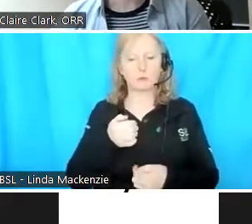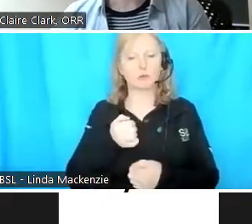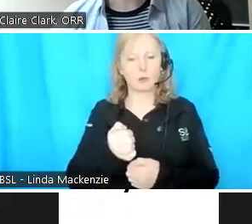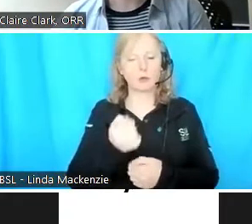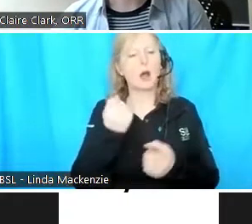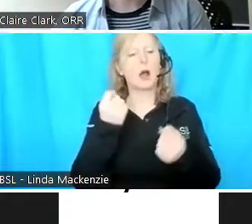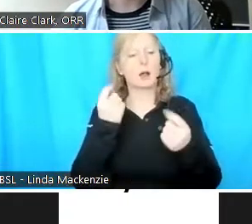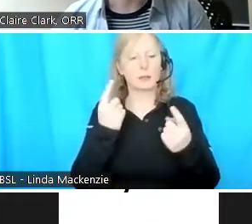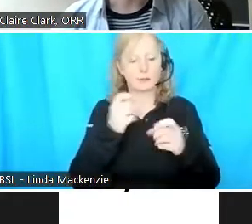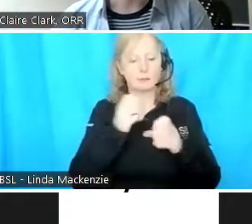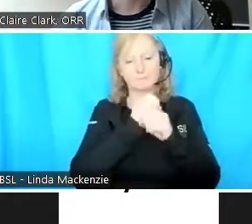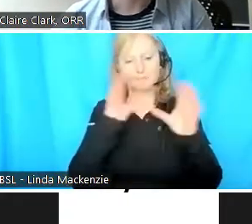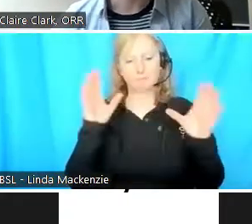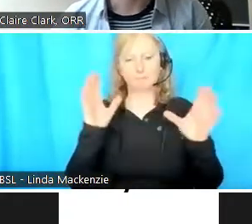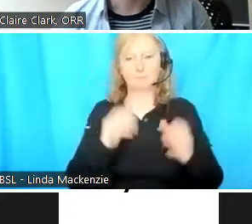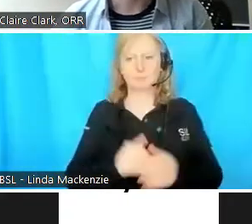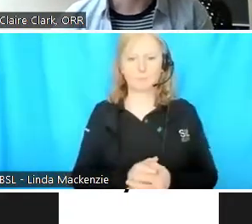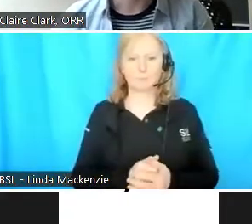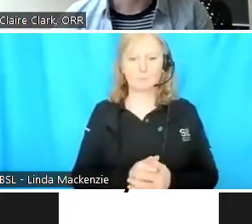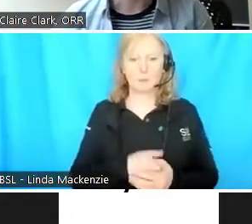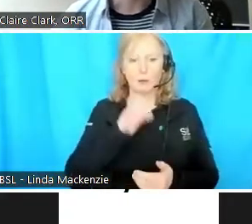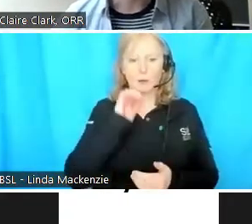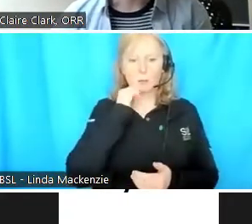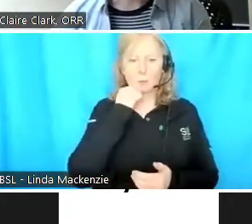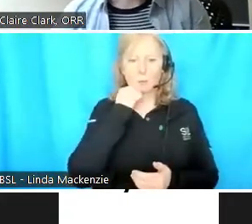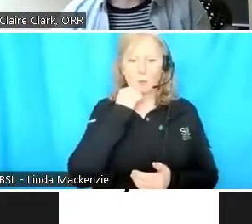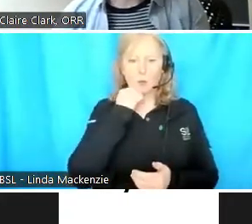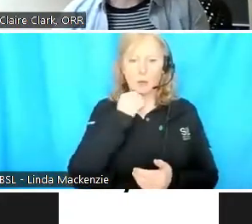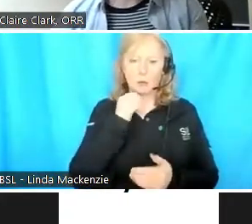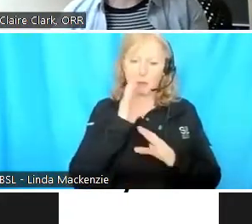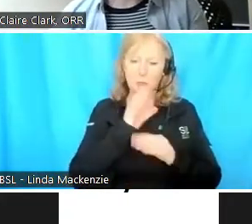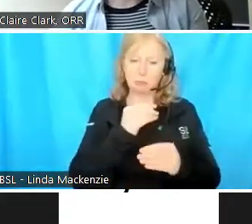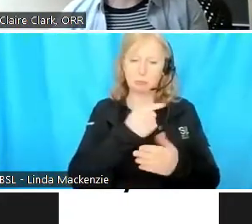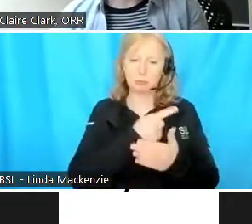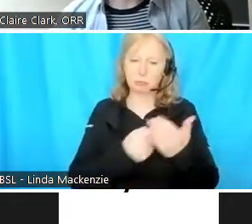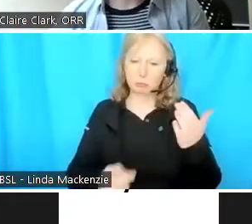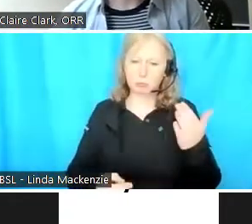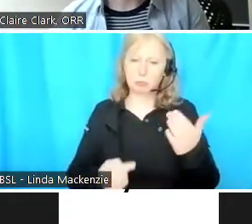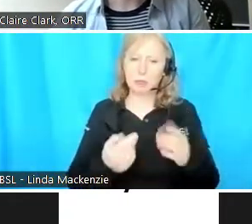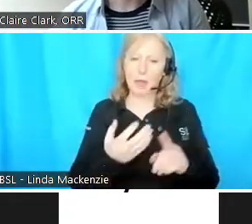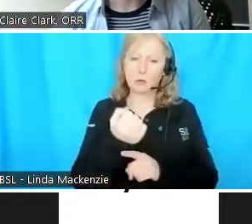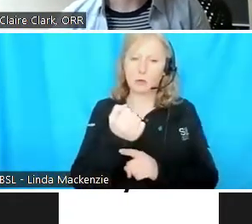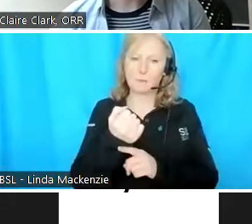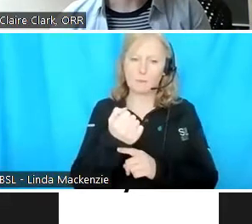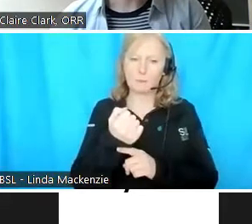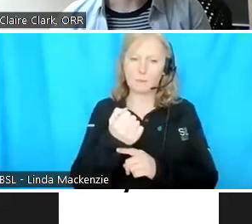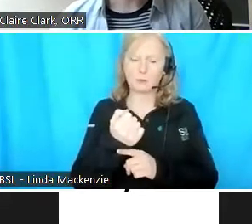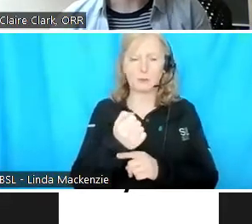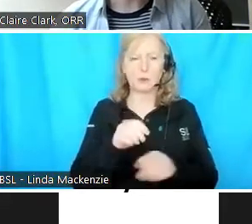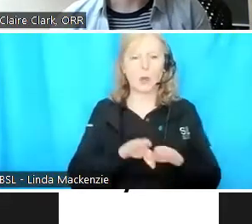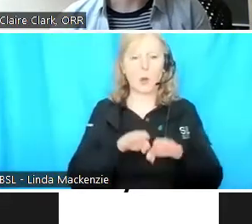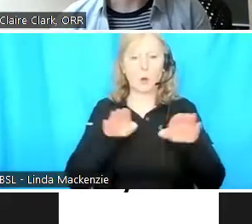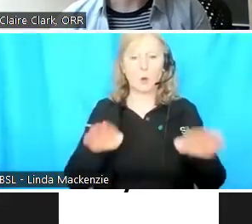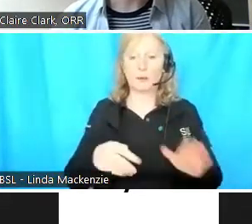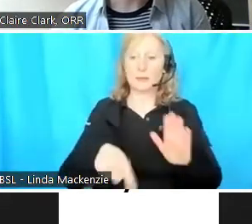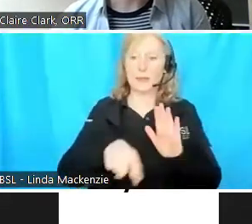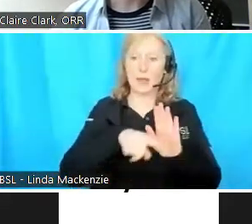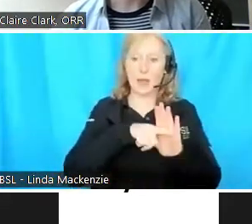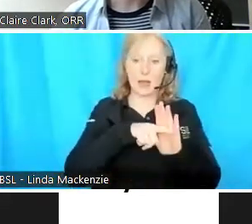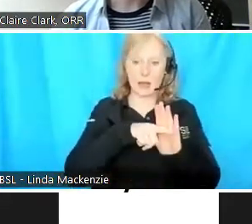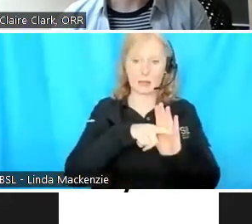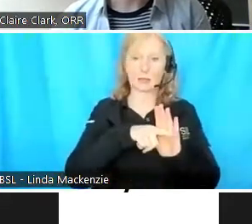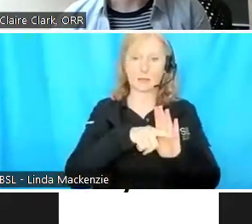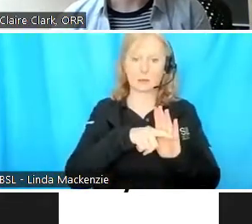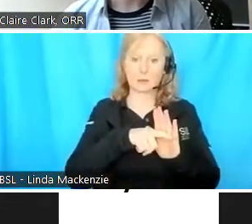And I'll just quickly run through what those outcomes cover. So they include awareness of the Equality Act and its requirements